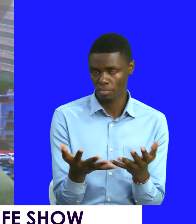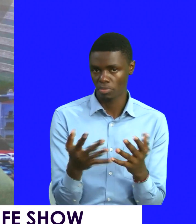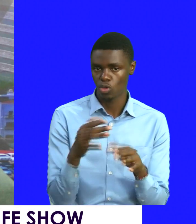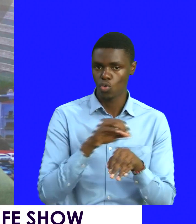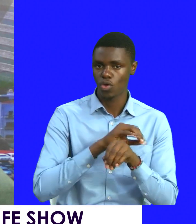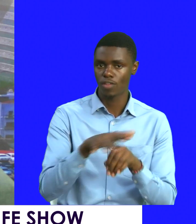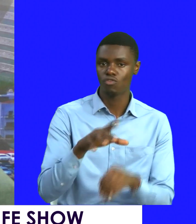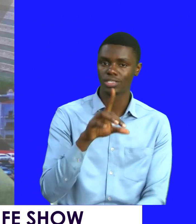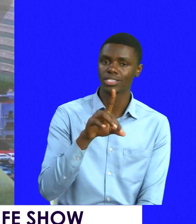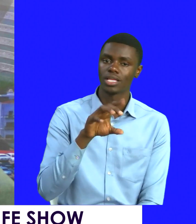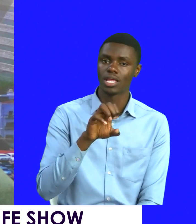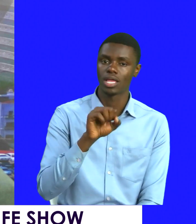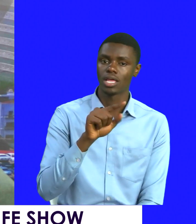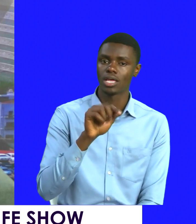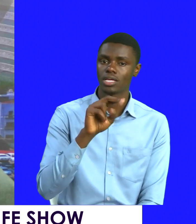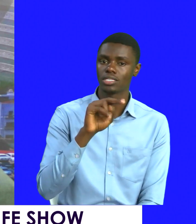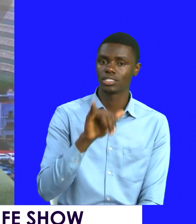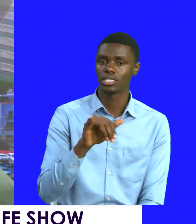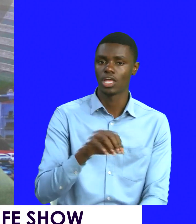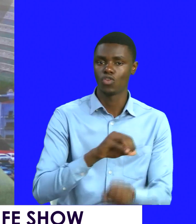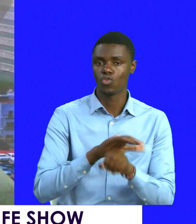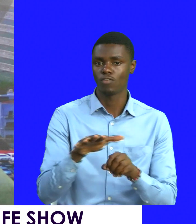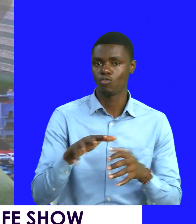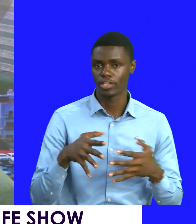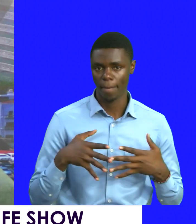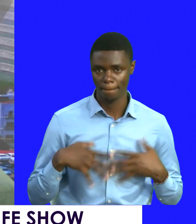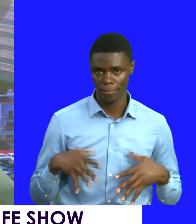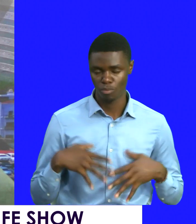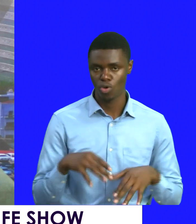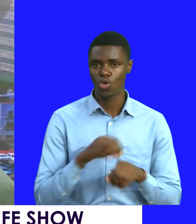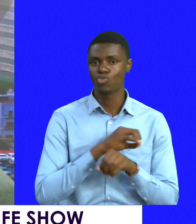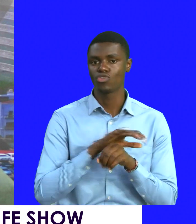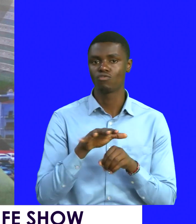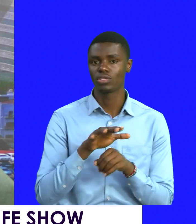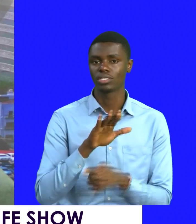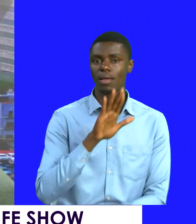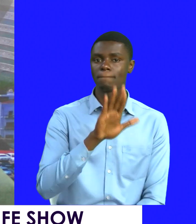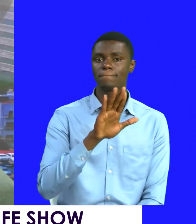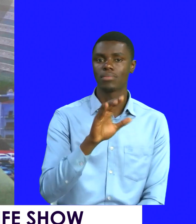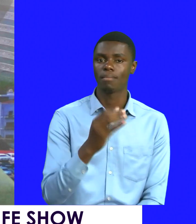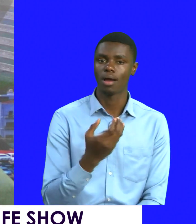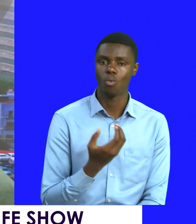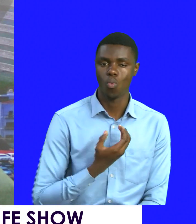destinies. You influence people. You influence your own,